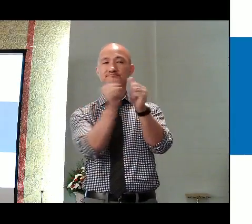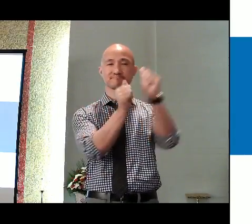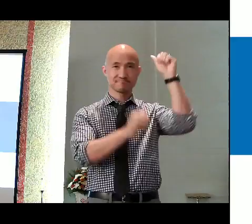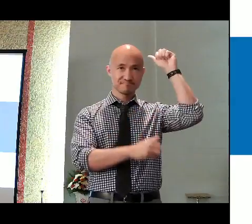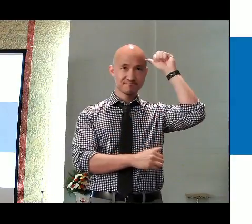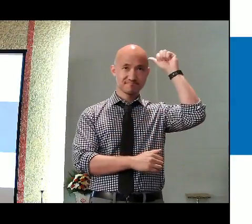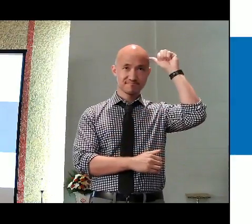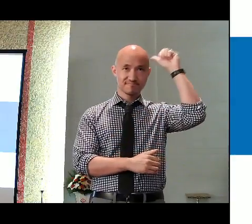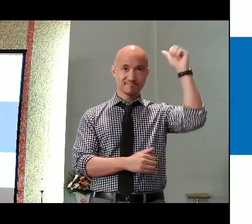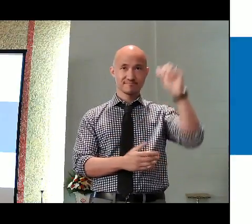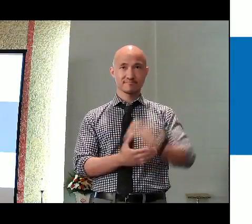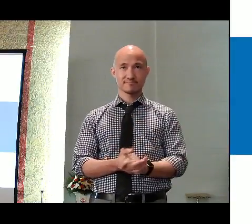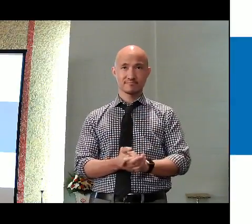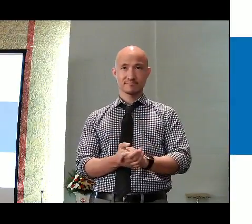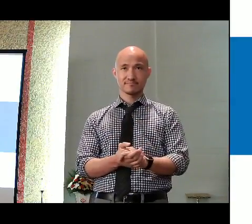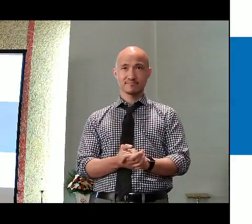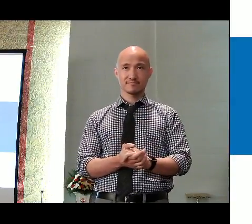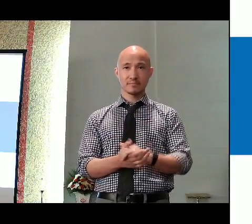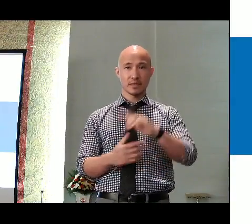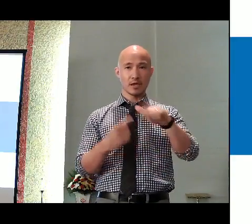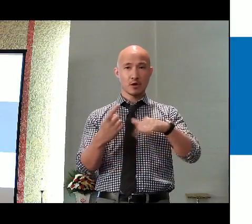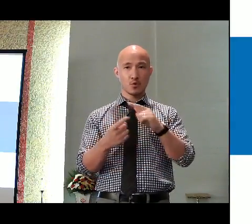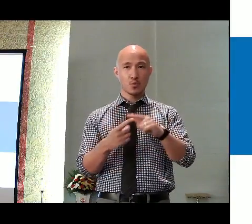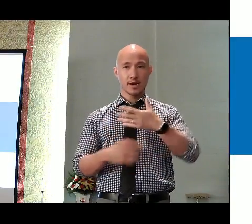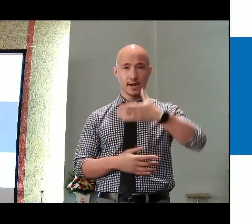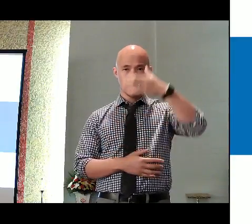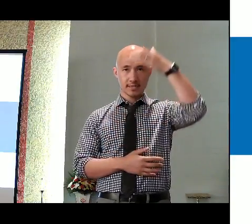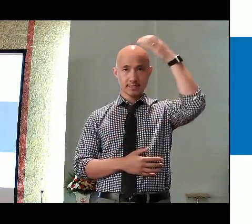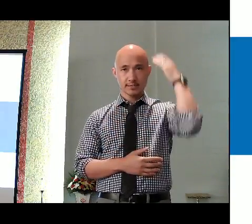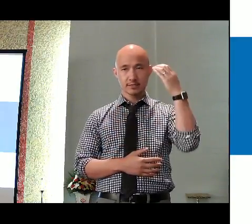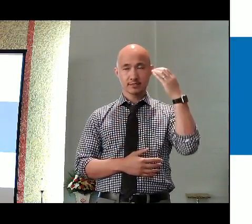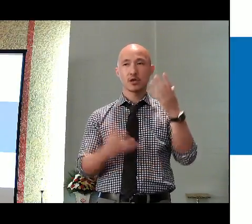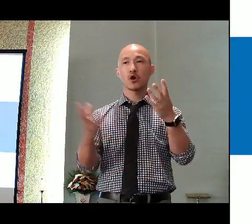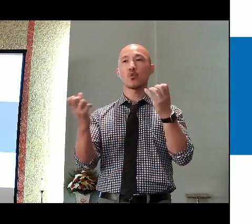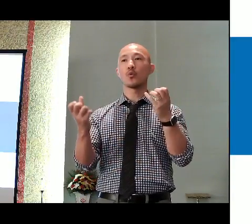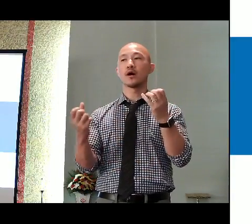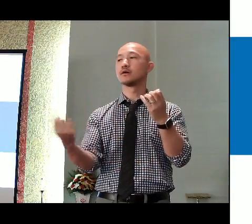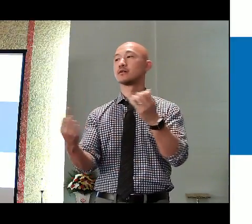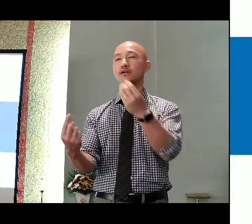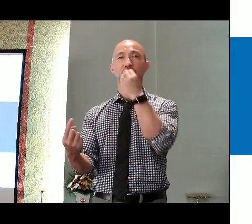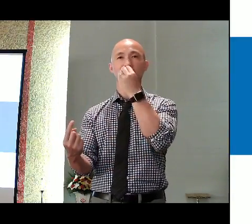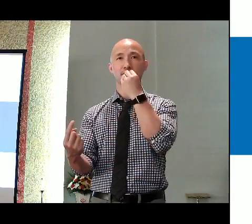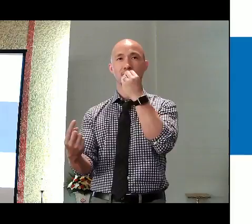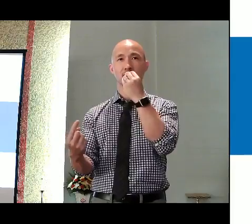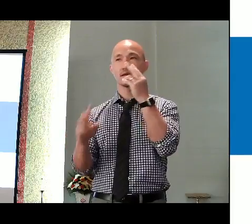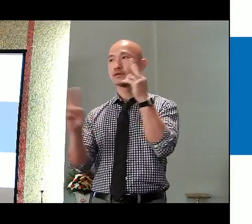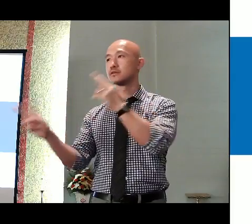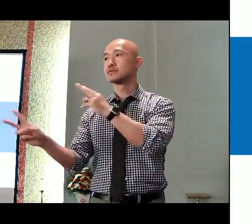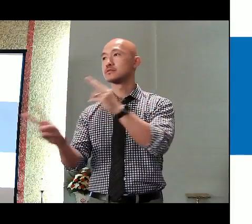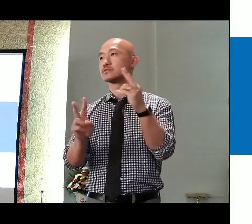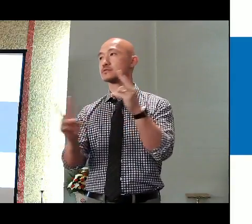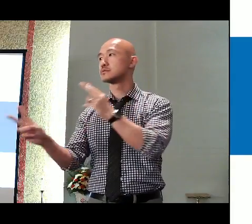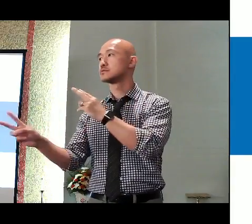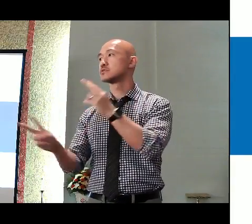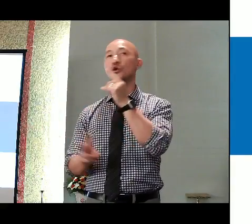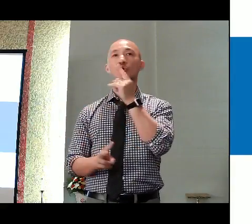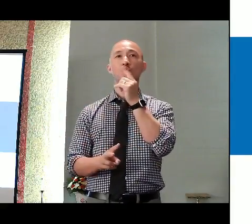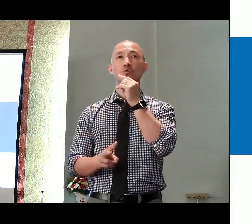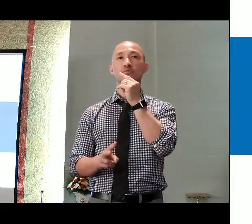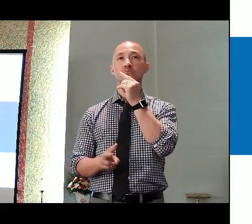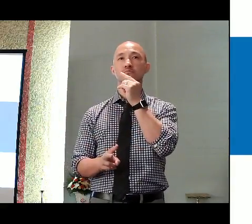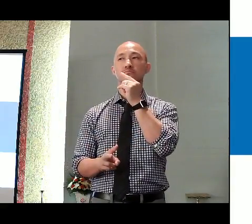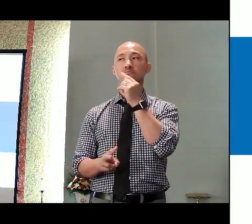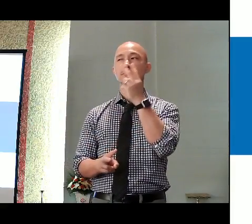who is the lion going to go after? The lion is going to go after the most vulnerable creature, perhaps